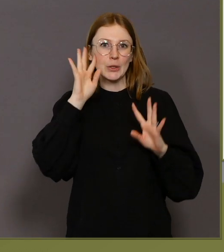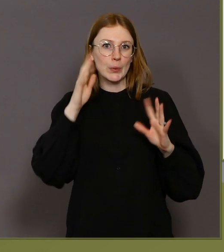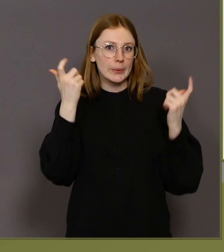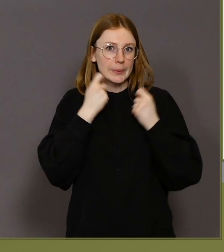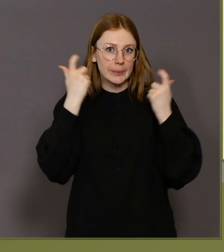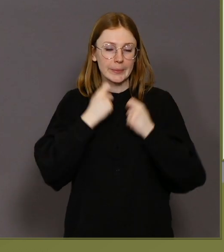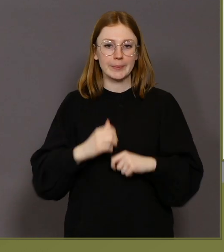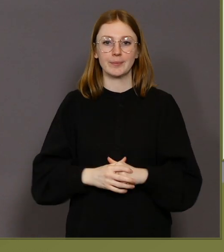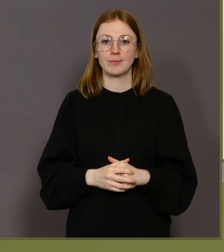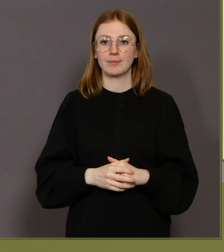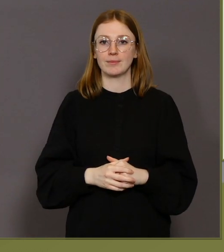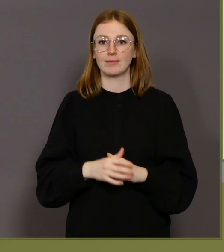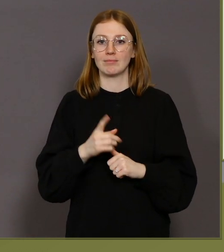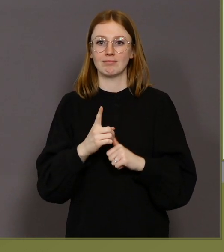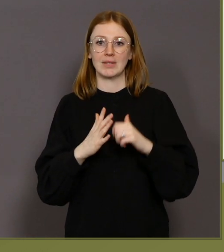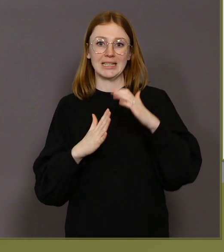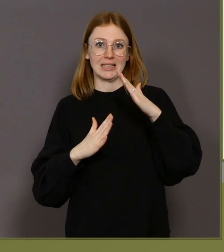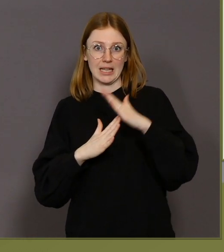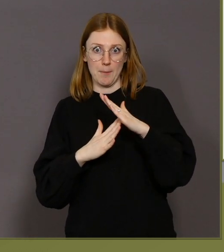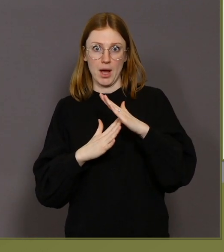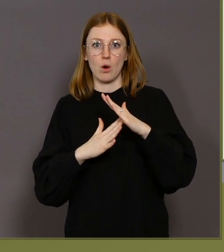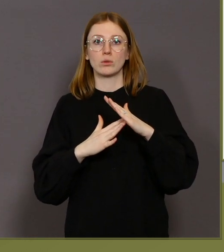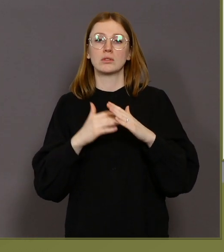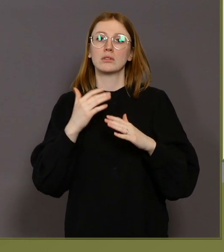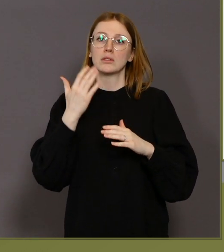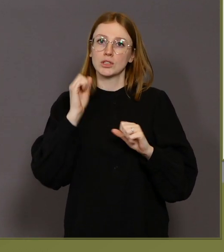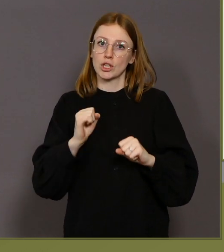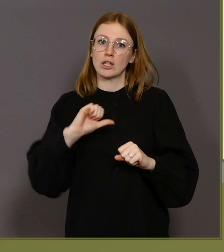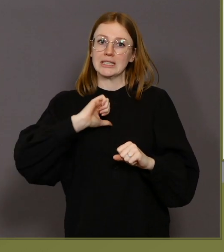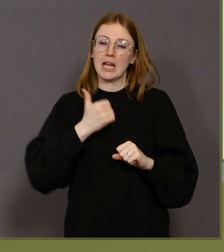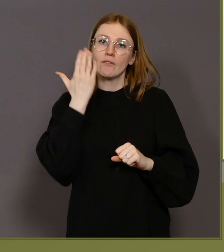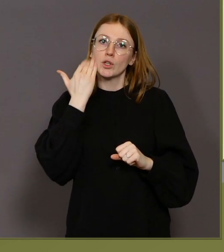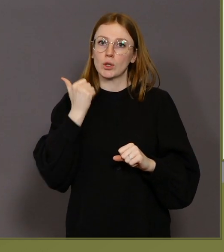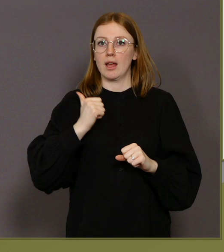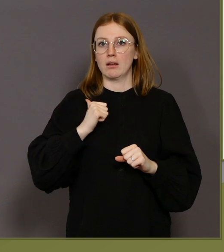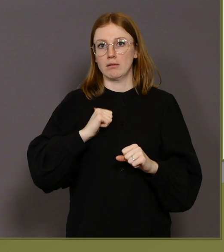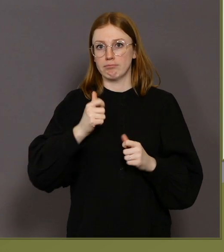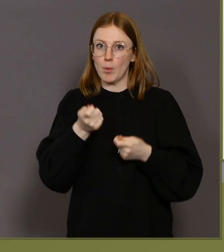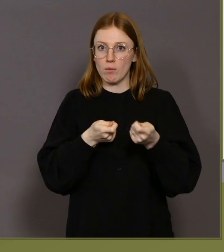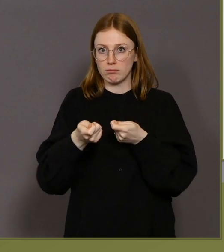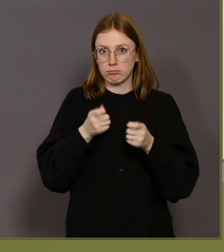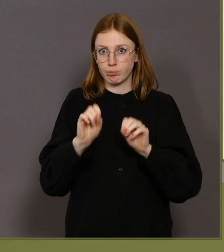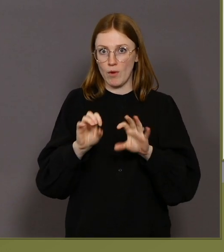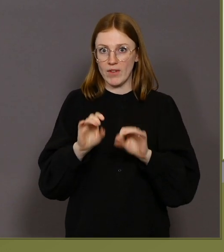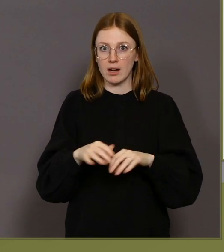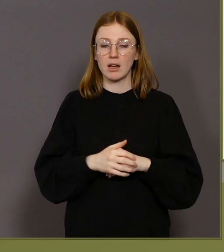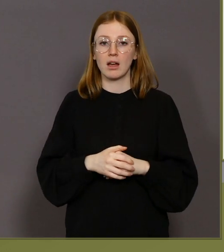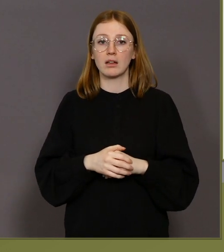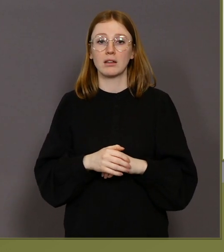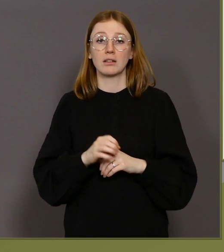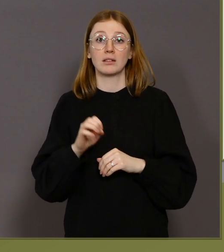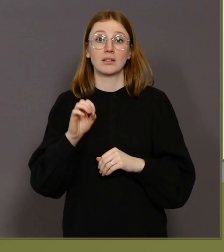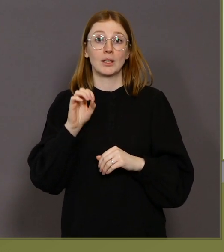Also make timeouts adjustable, so or extensible. So if you're like on a